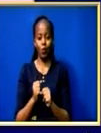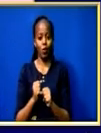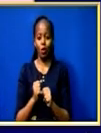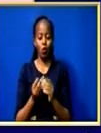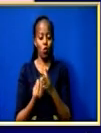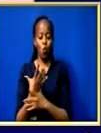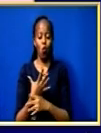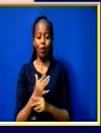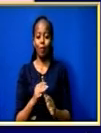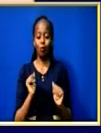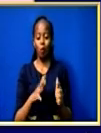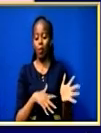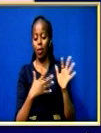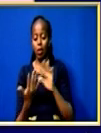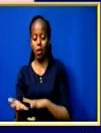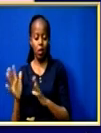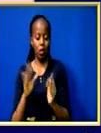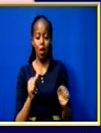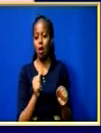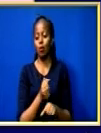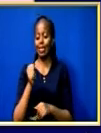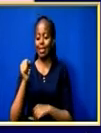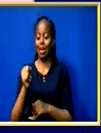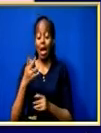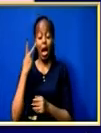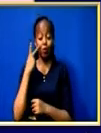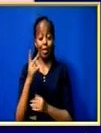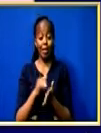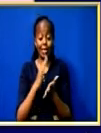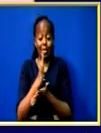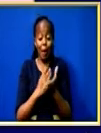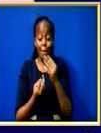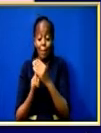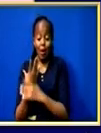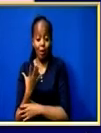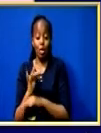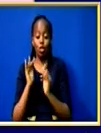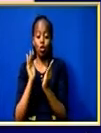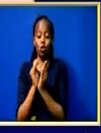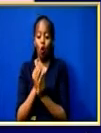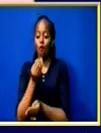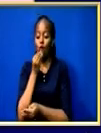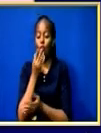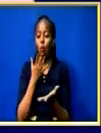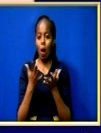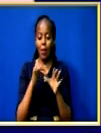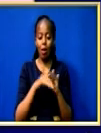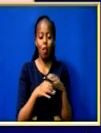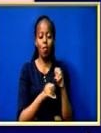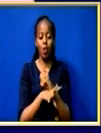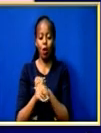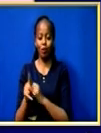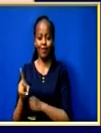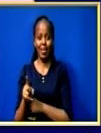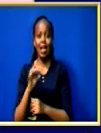away. And they can not stand. And we realize that some plants store their food in the roots.